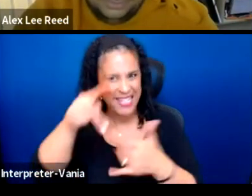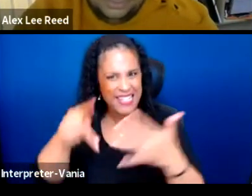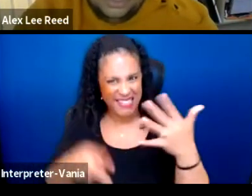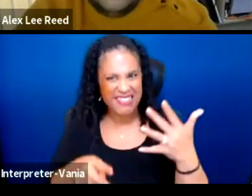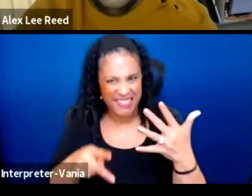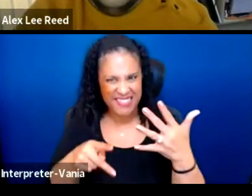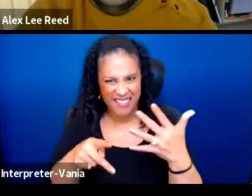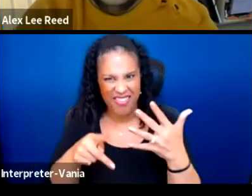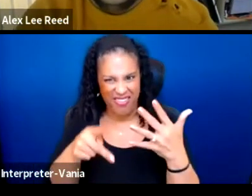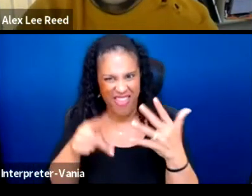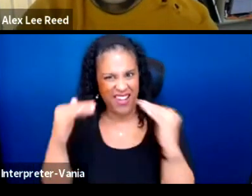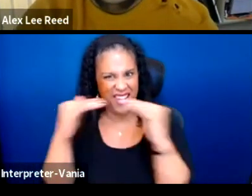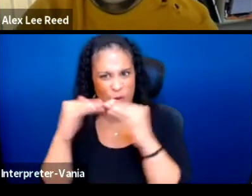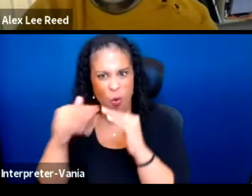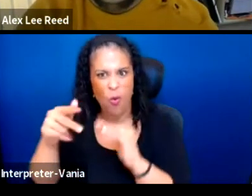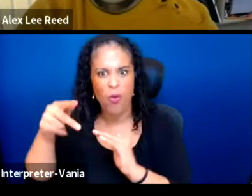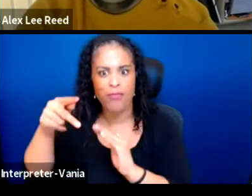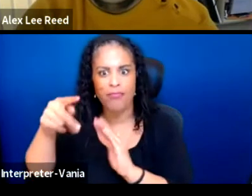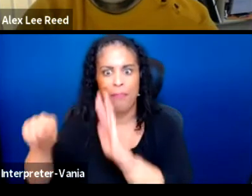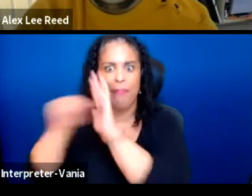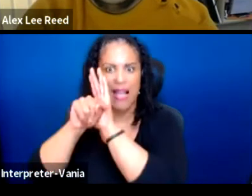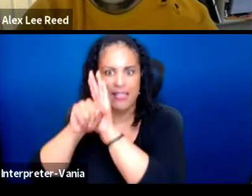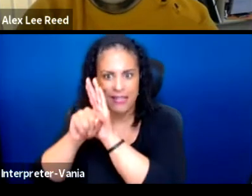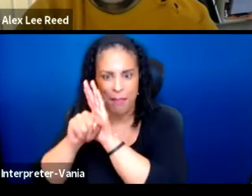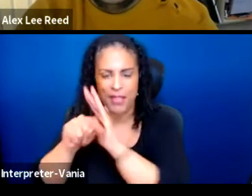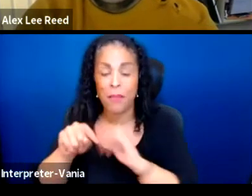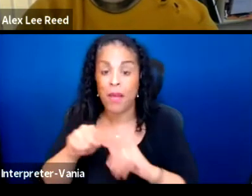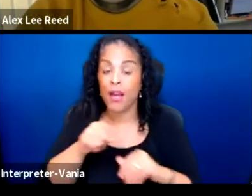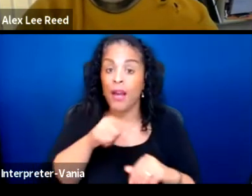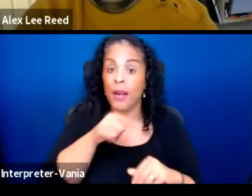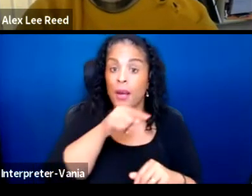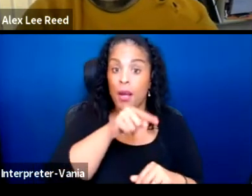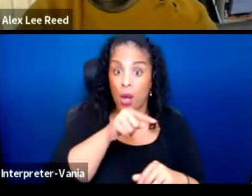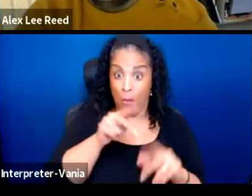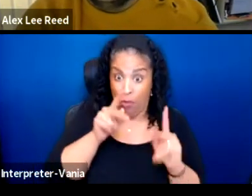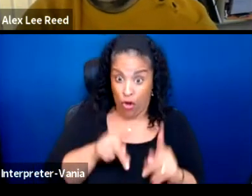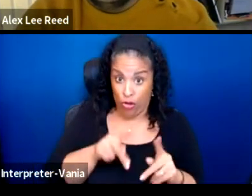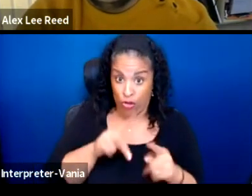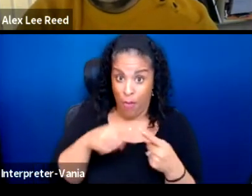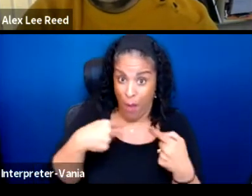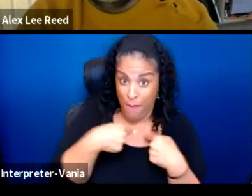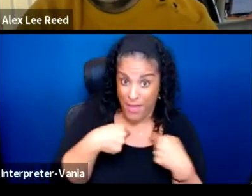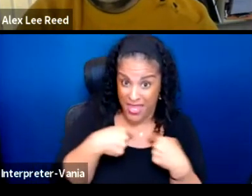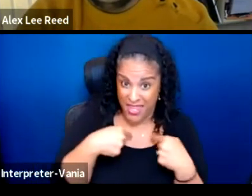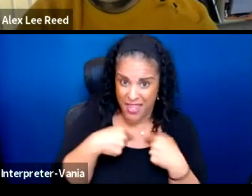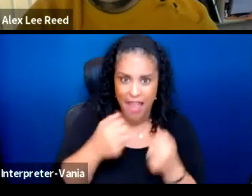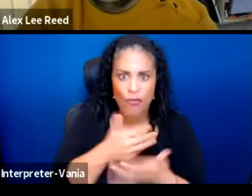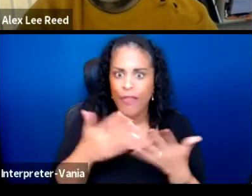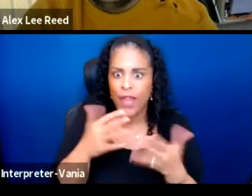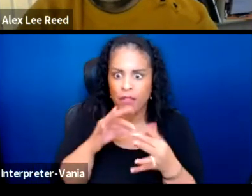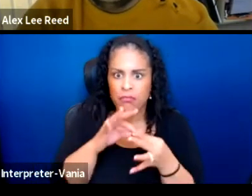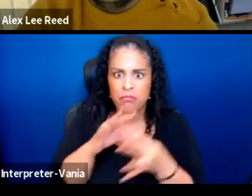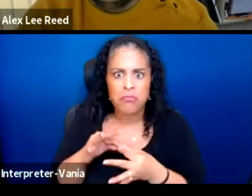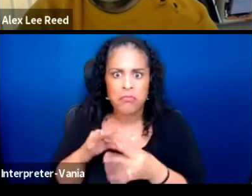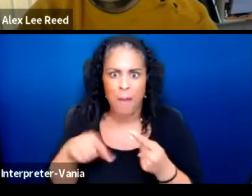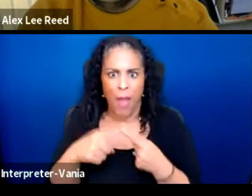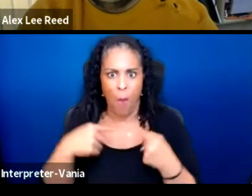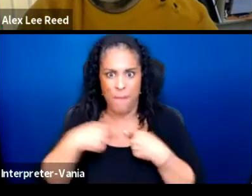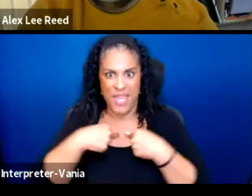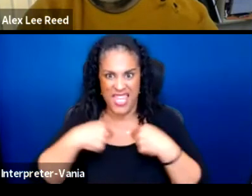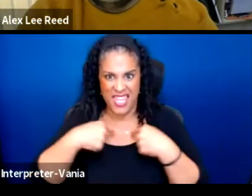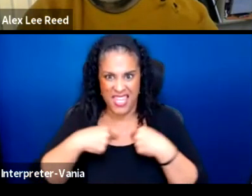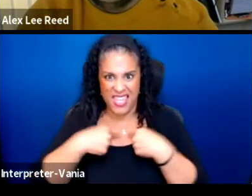is the personal, that it's about me. Everything that's going wrong is about me. That